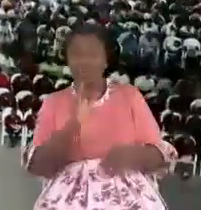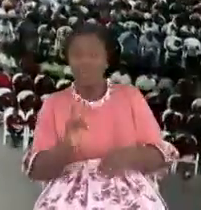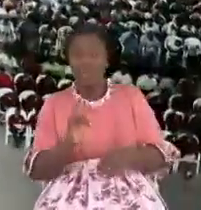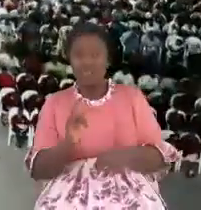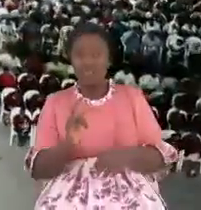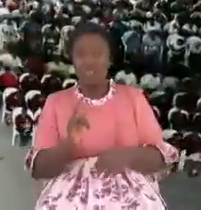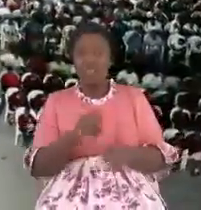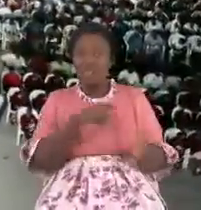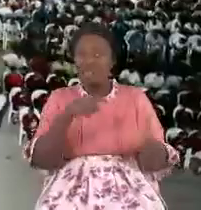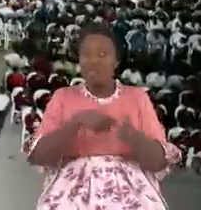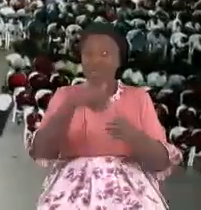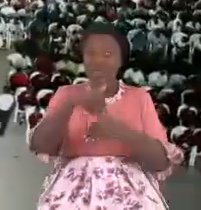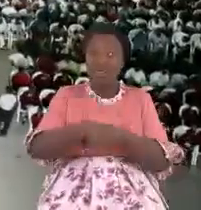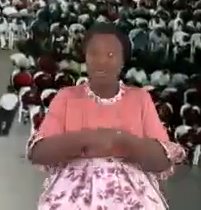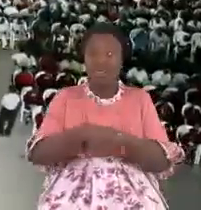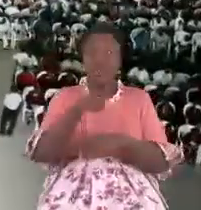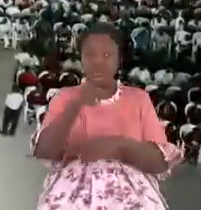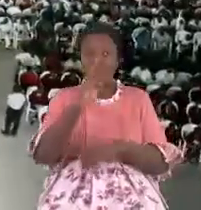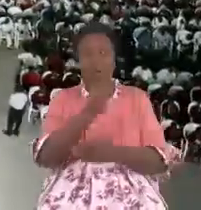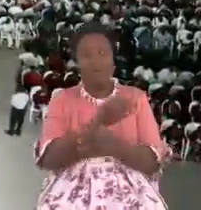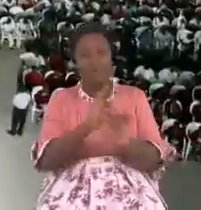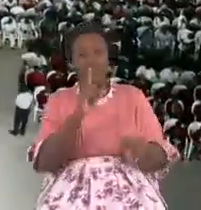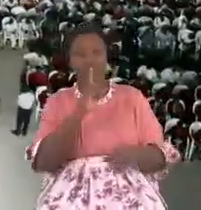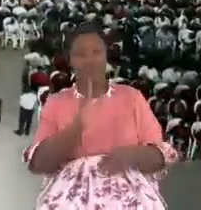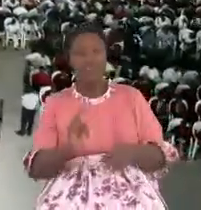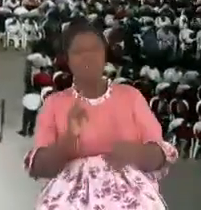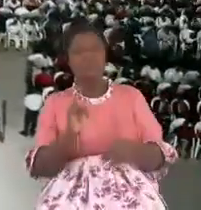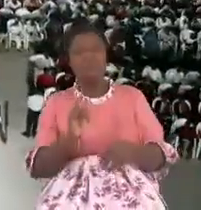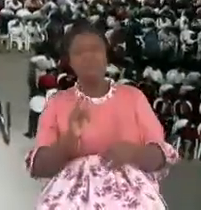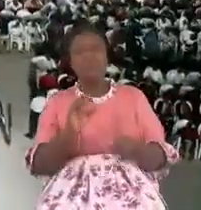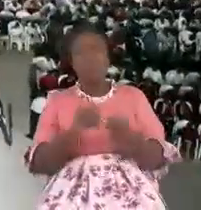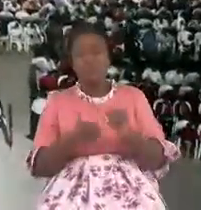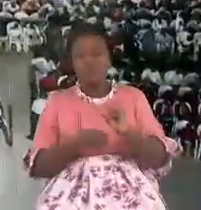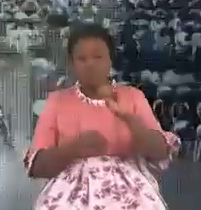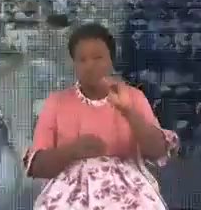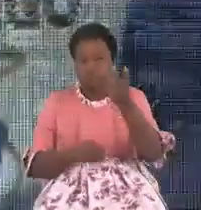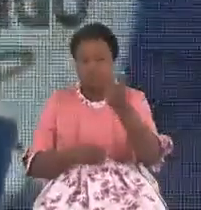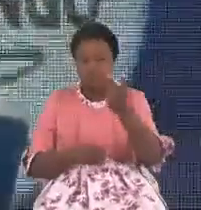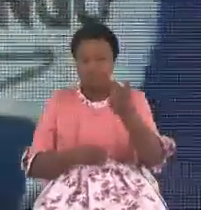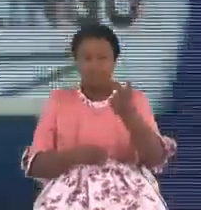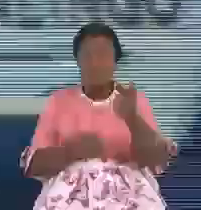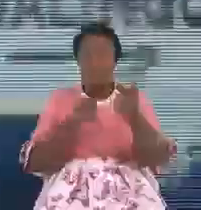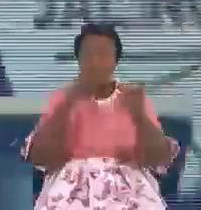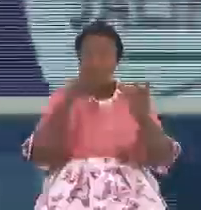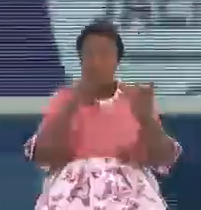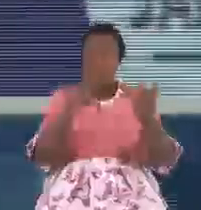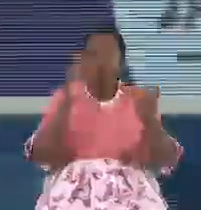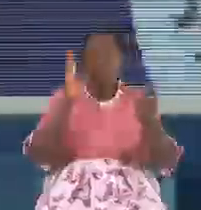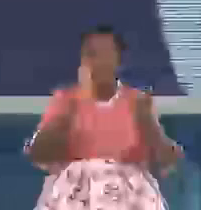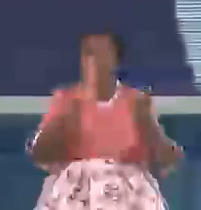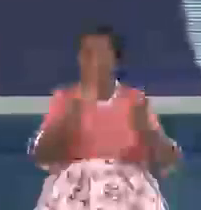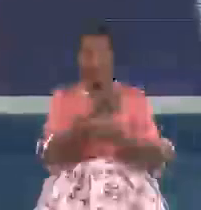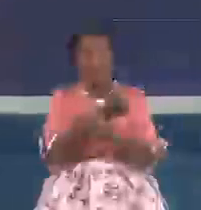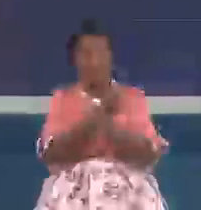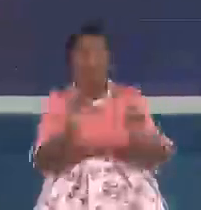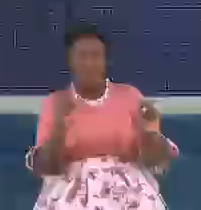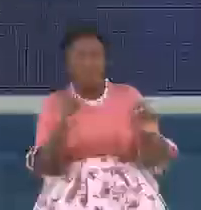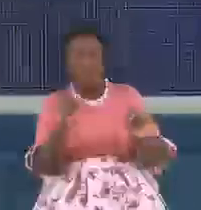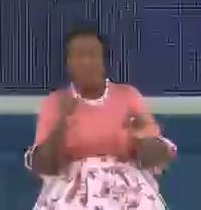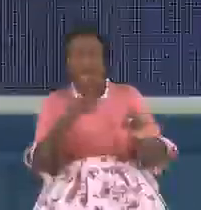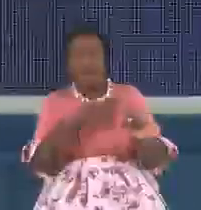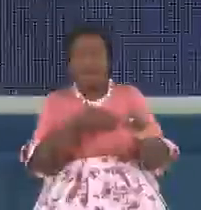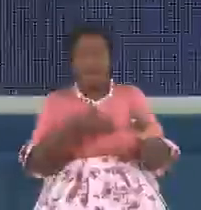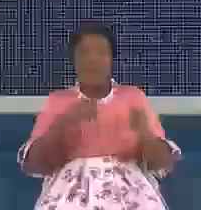tonight you're free indeed number two you'll be saved and transformed